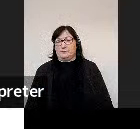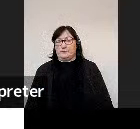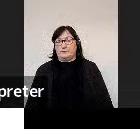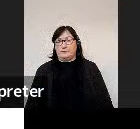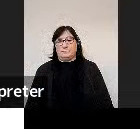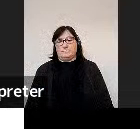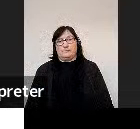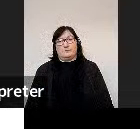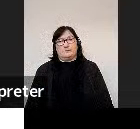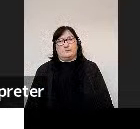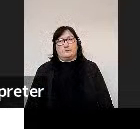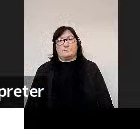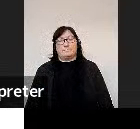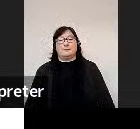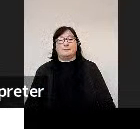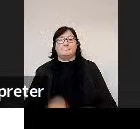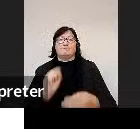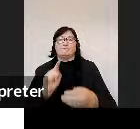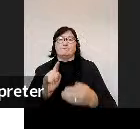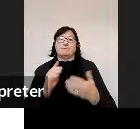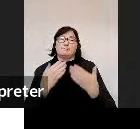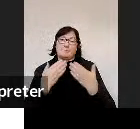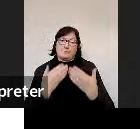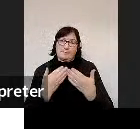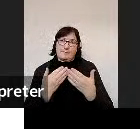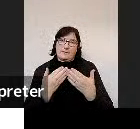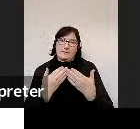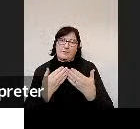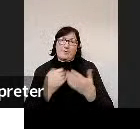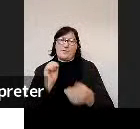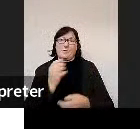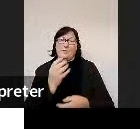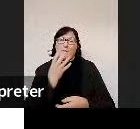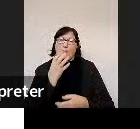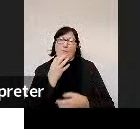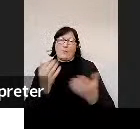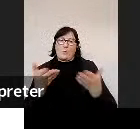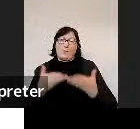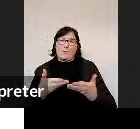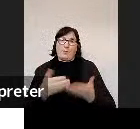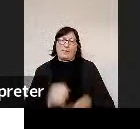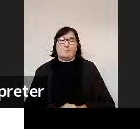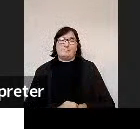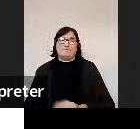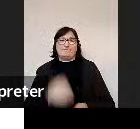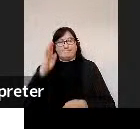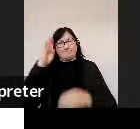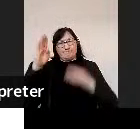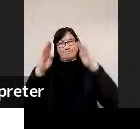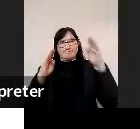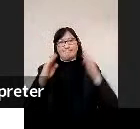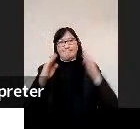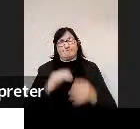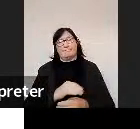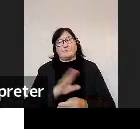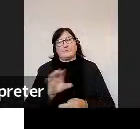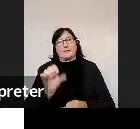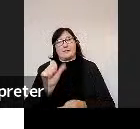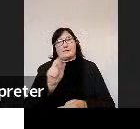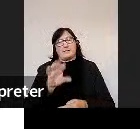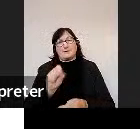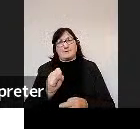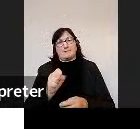Thank you very much, Mr. Pukani, for the warm welcome. Good afternoon to my fellow SARS colleagues and members of